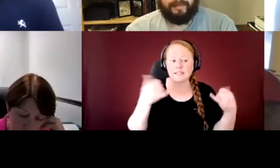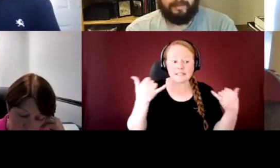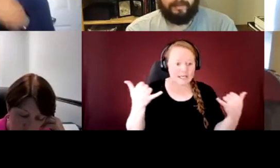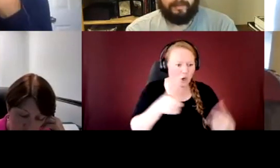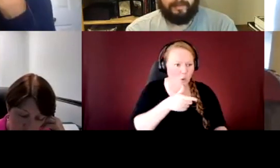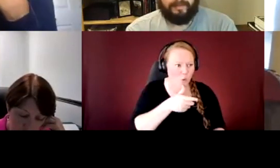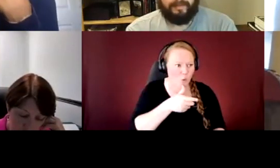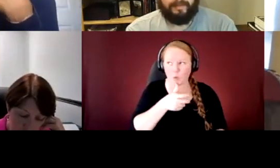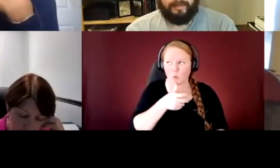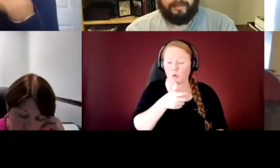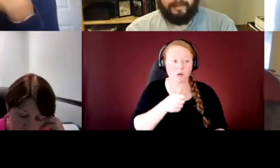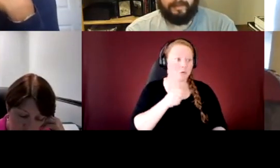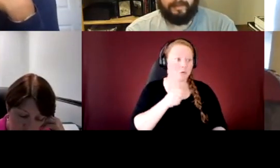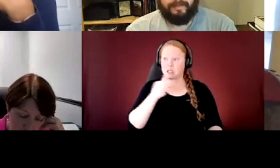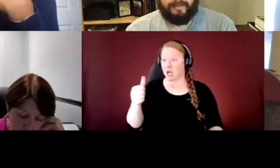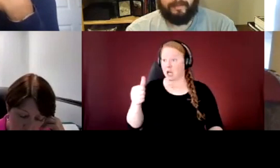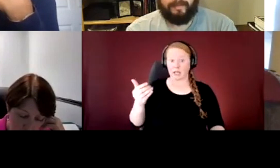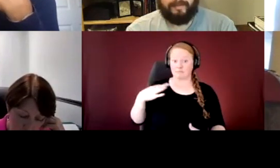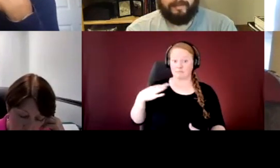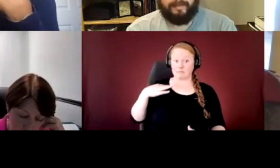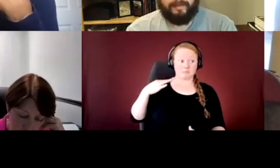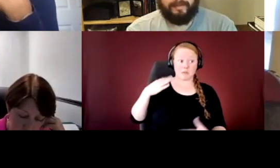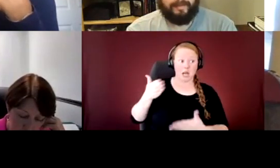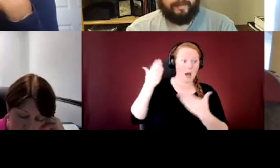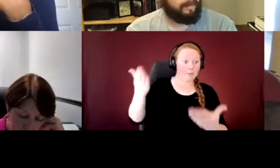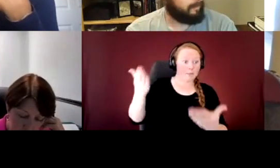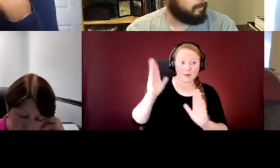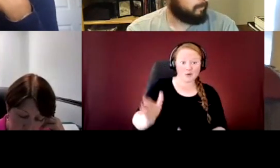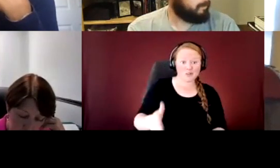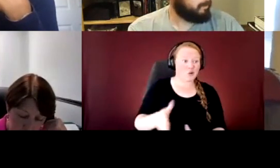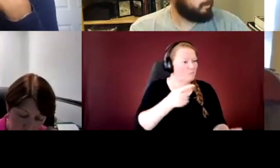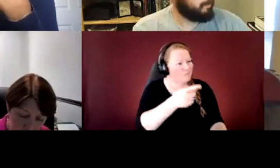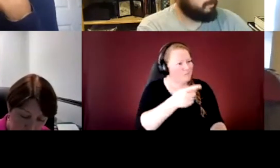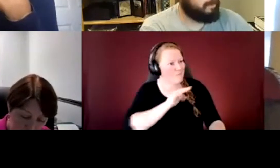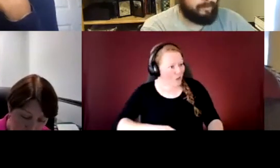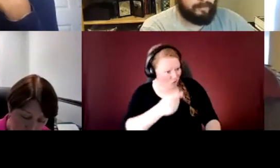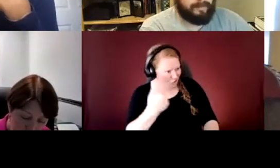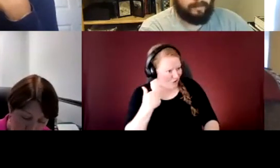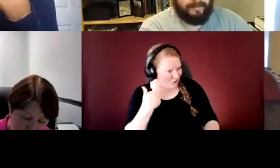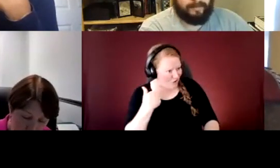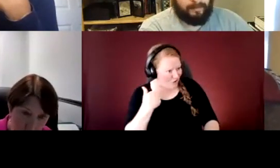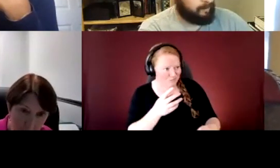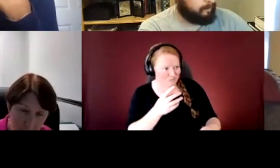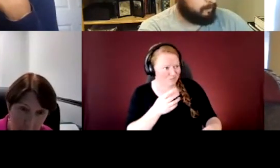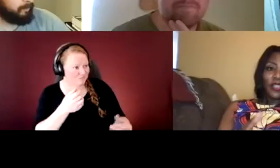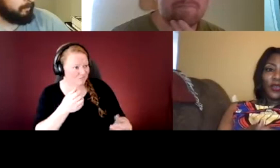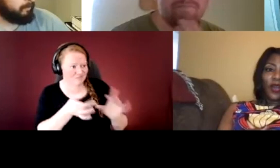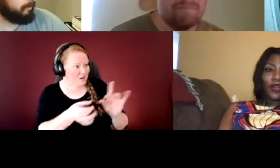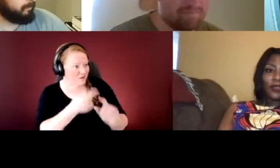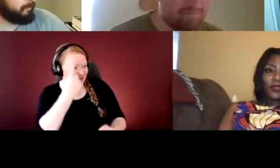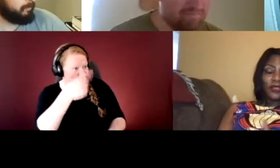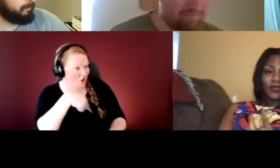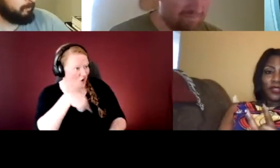We didn't nominate someone. I'd love to hear. Mayor, if you've got any closing words for us. Well, again, great. Thank